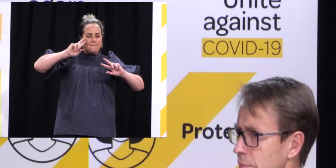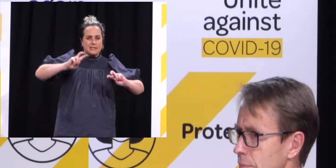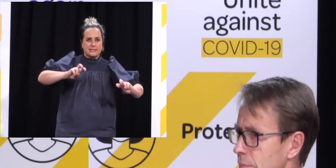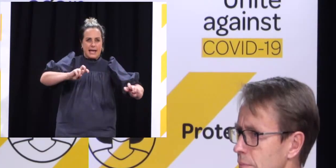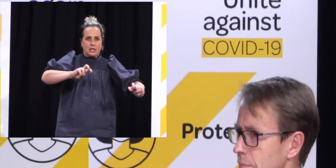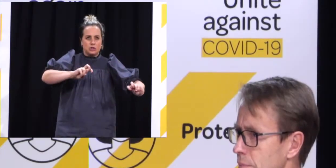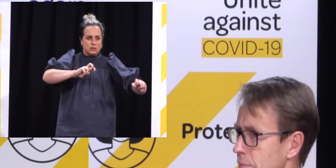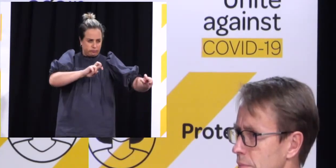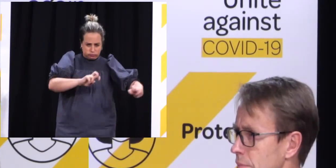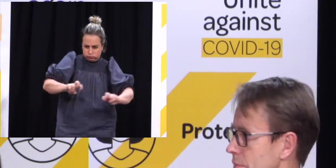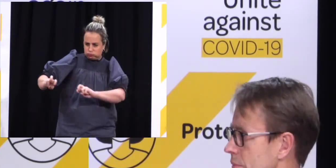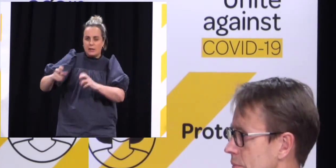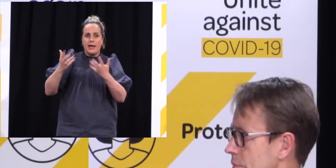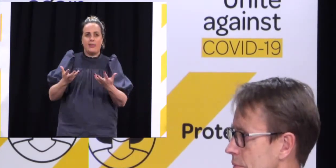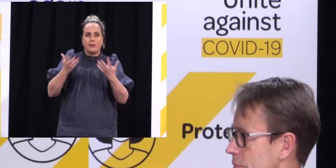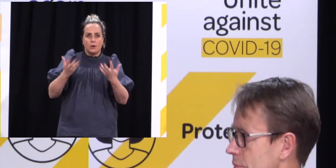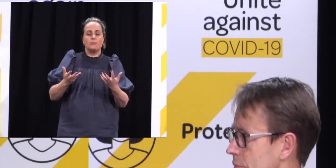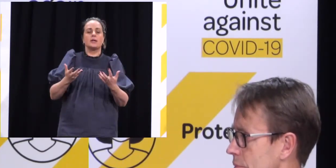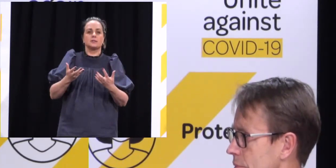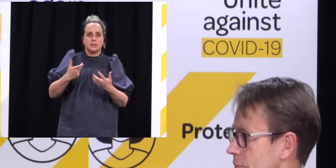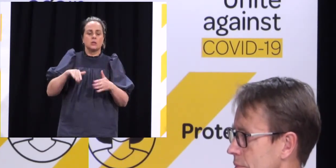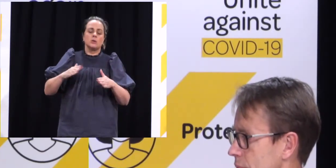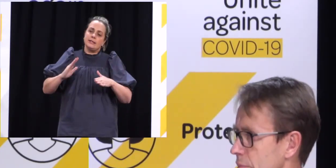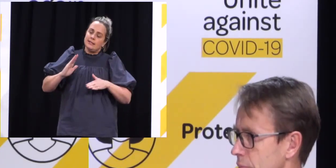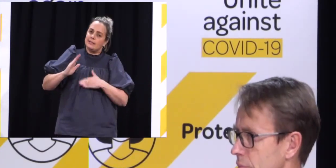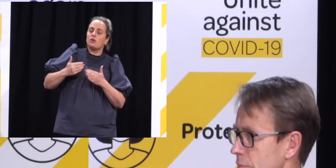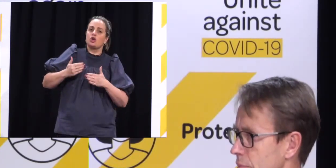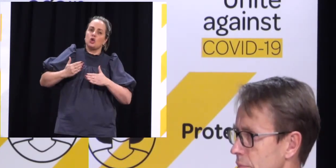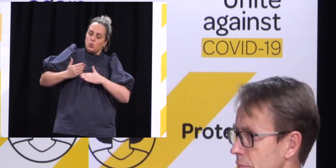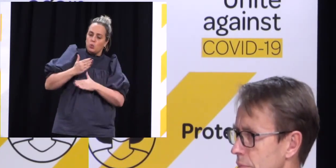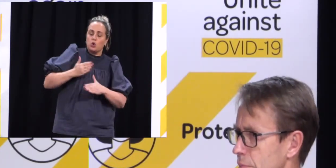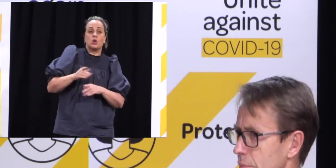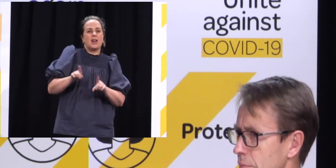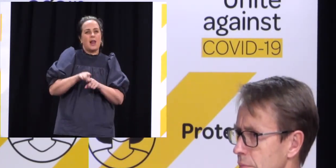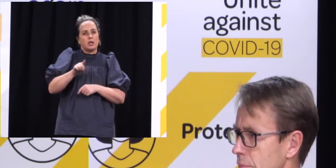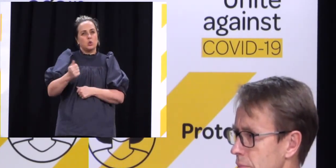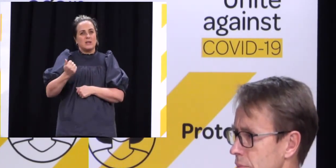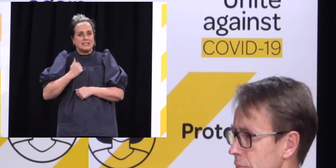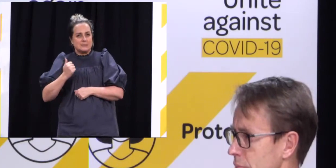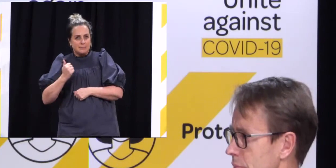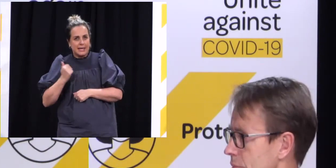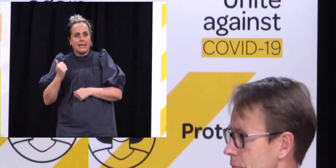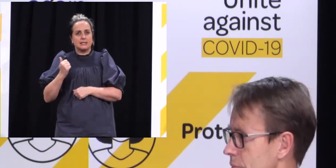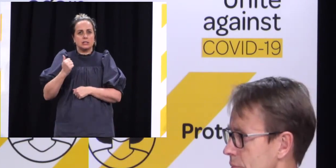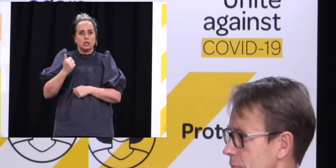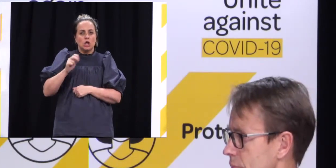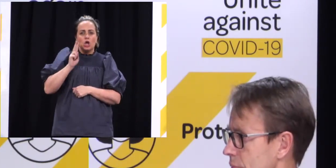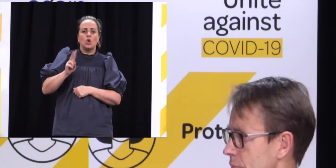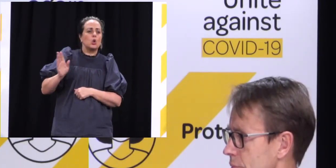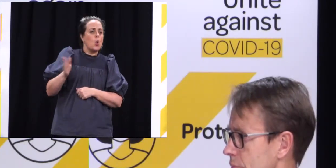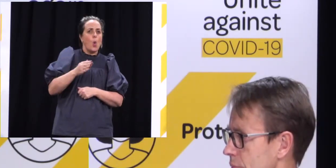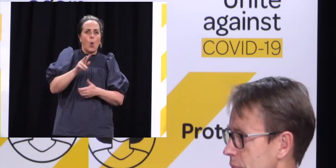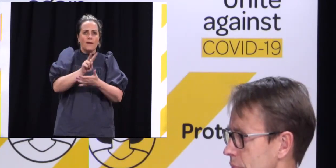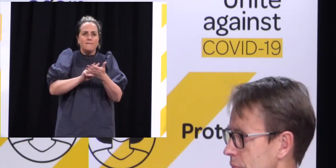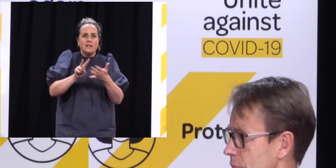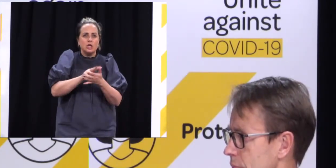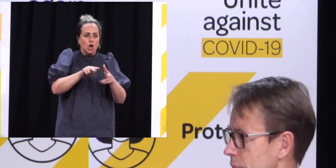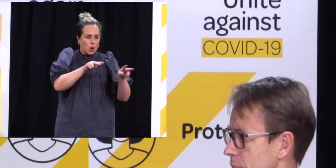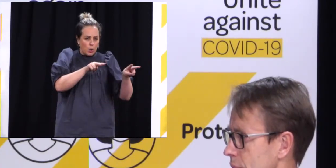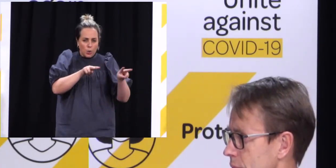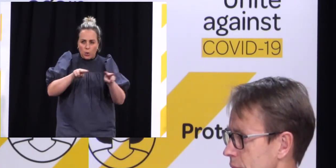investigation at this point of time. So we continue to do all the work that you would expect us to do in MIF, continuing to look at all movements or footage or